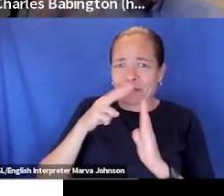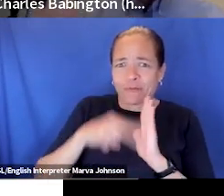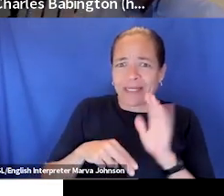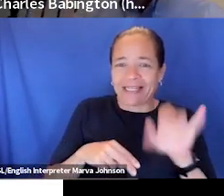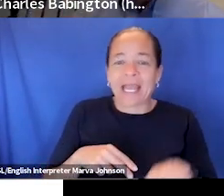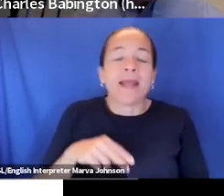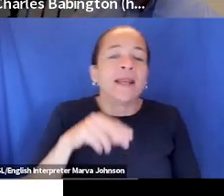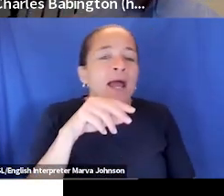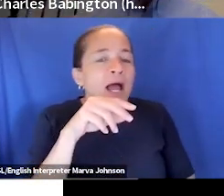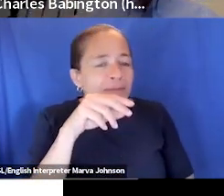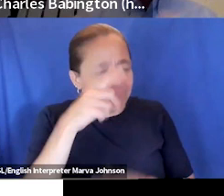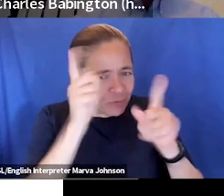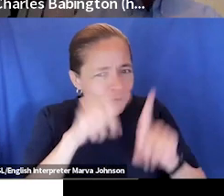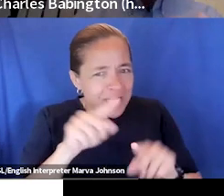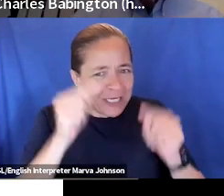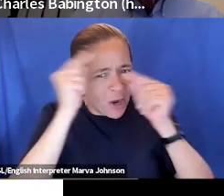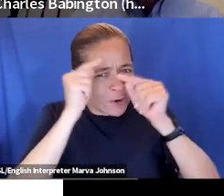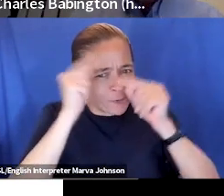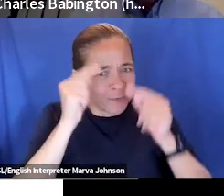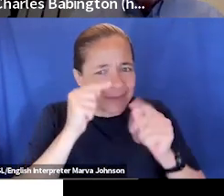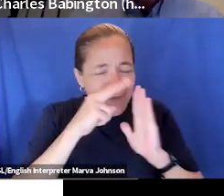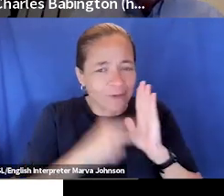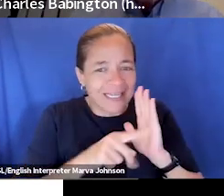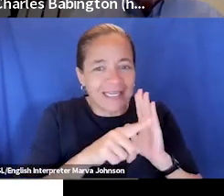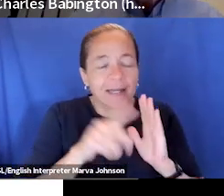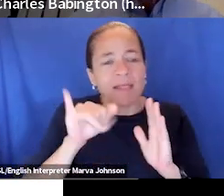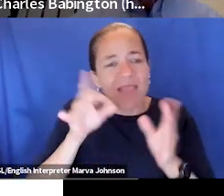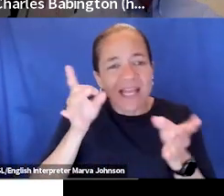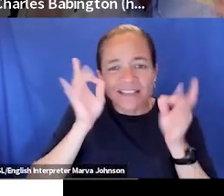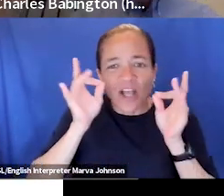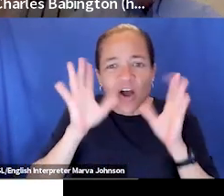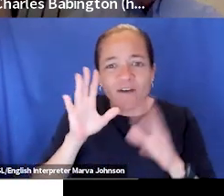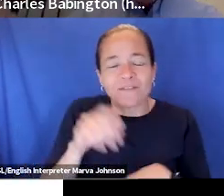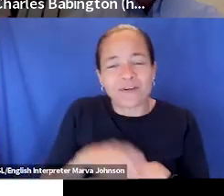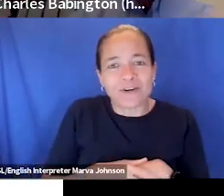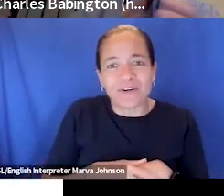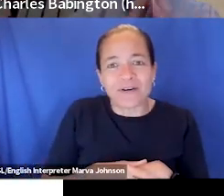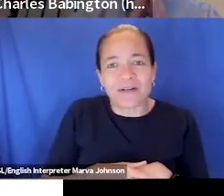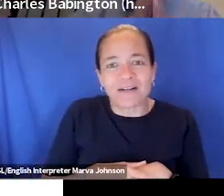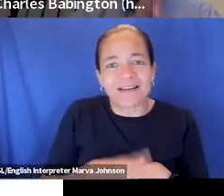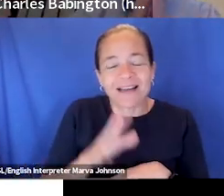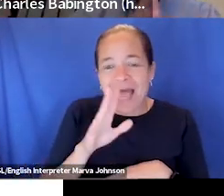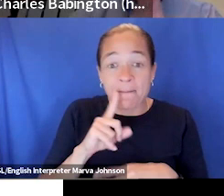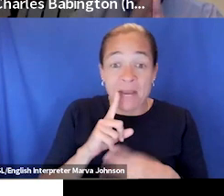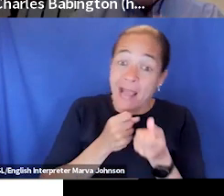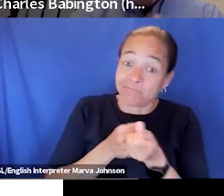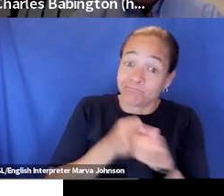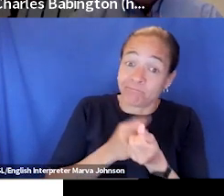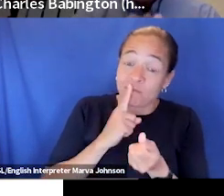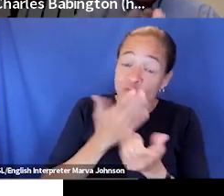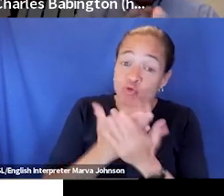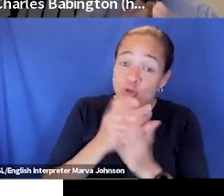hurts your head to read. I think it's a tragedy that this organization, I always say, stand up for good writing. It's unfortunate that someone